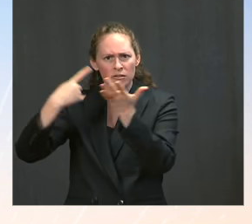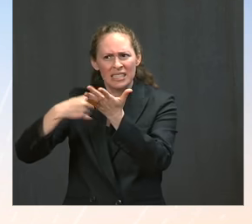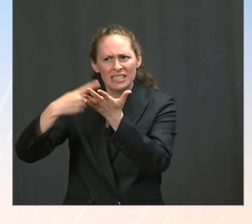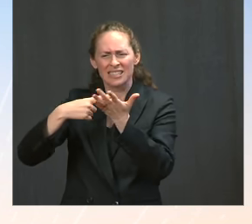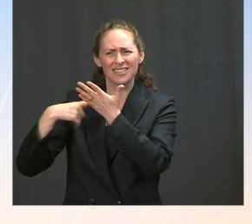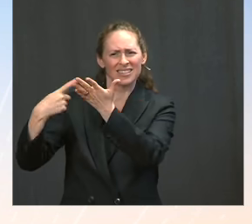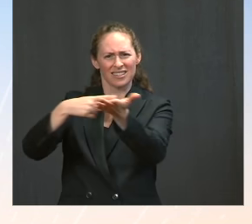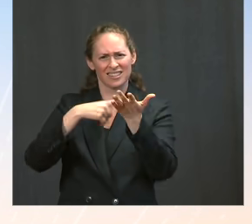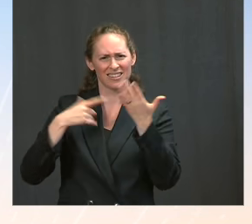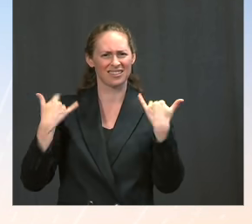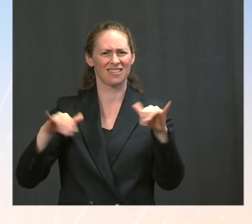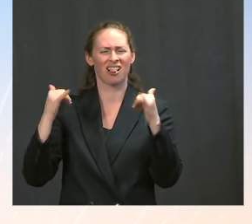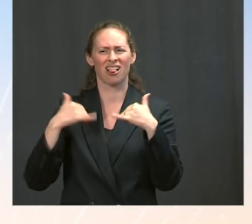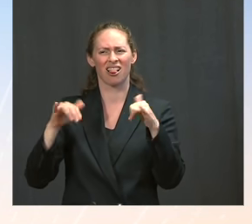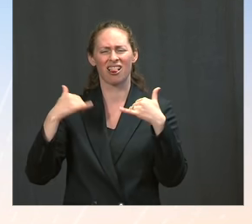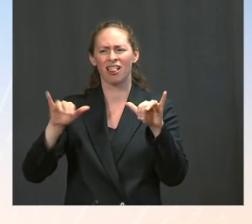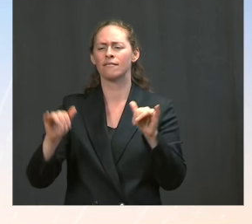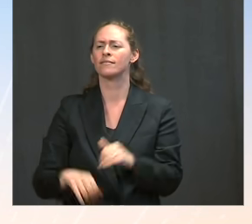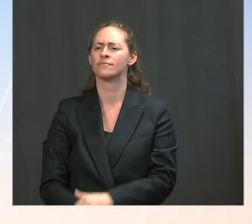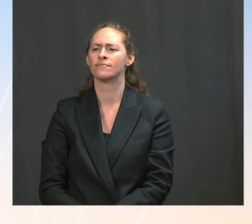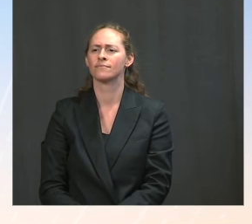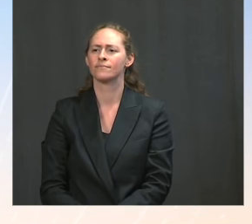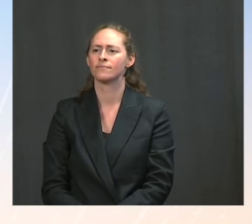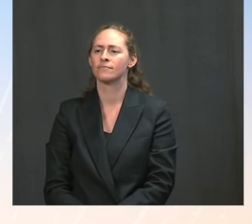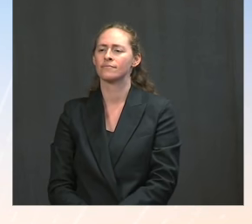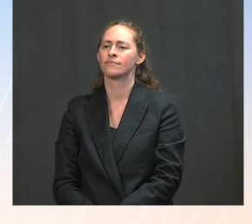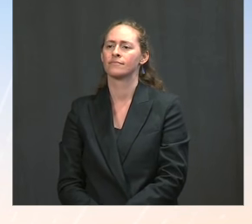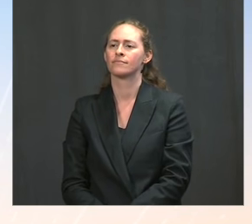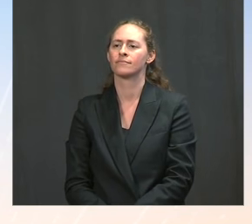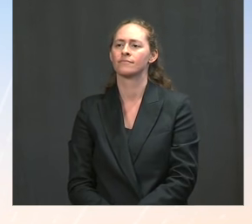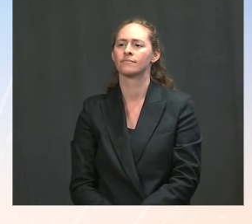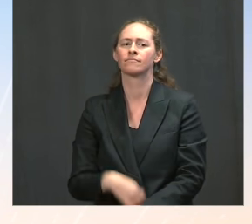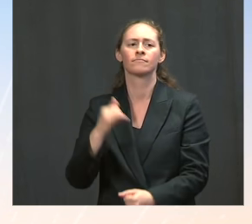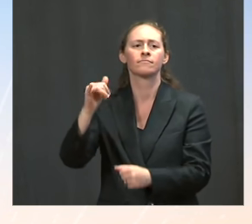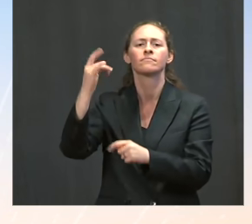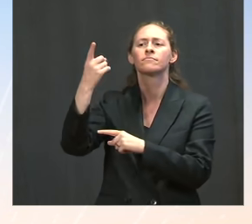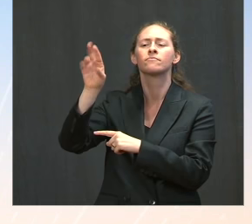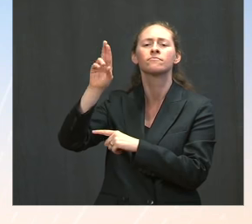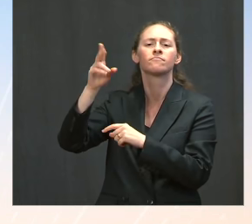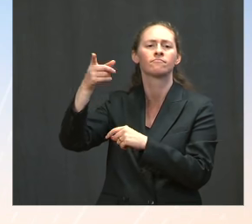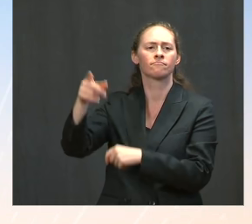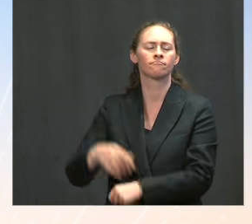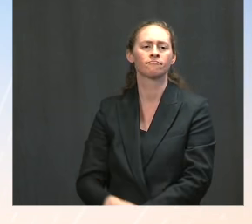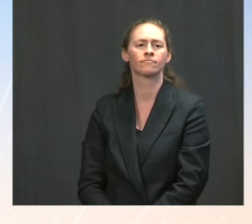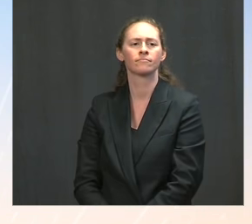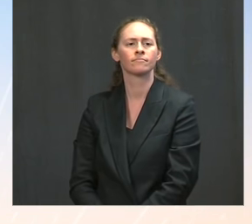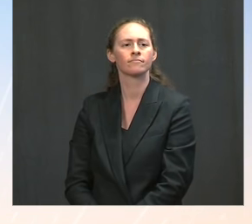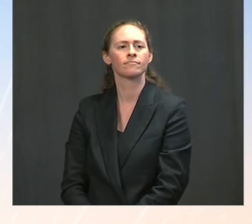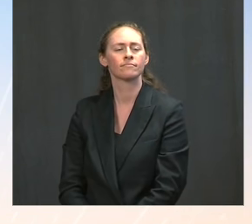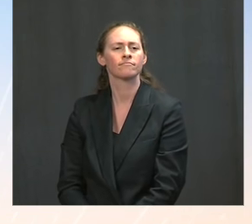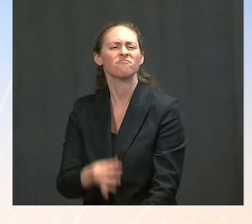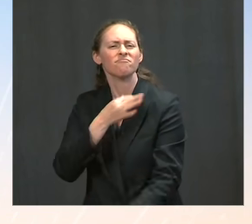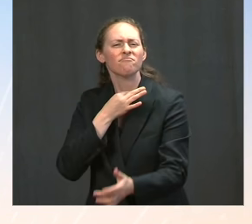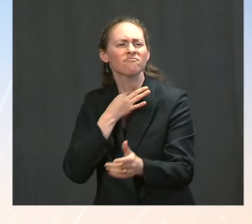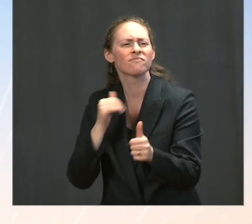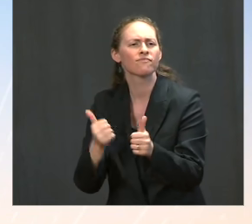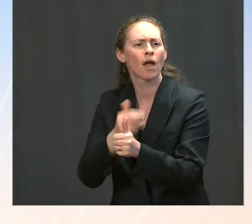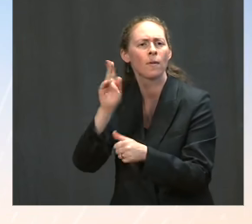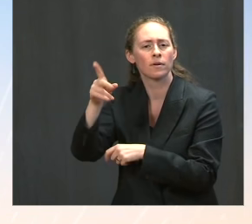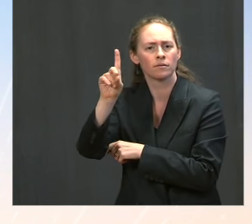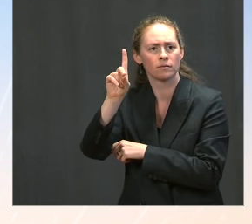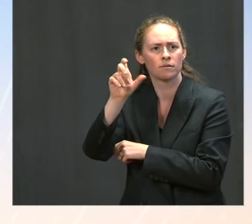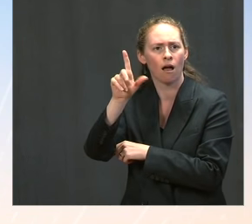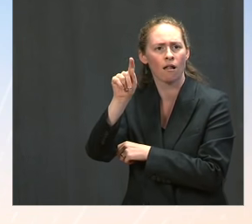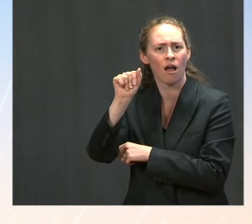Dr. Walensky was quite clear this morning. And just one quick follow-up. We heard the CDC director today warn about the rise in the Delta variant, saying that it's spreading with incredible